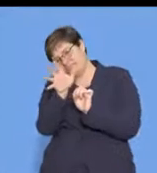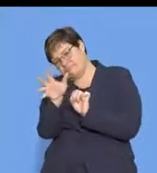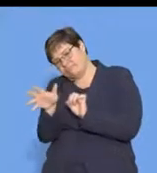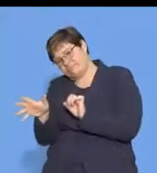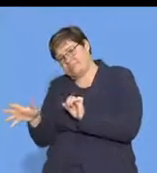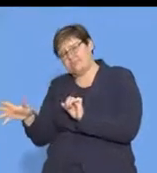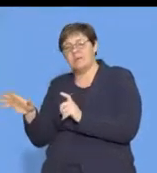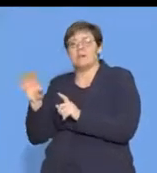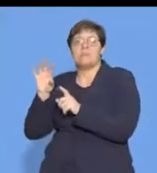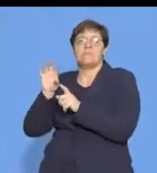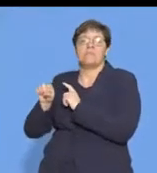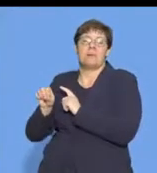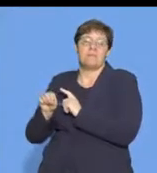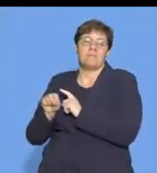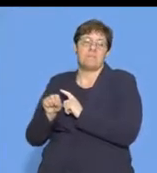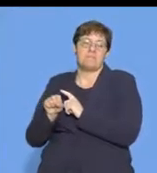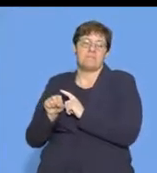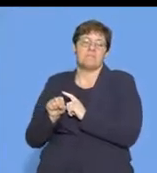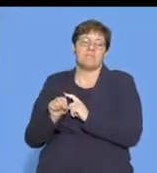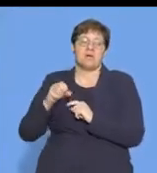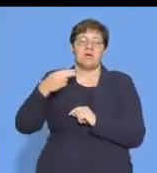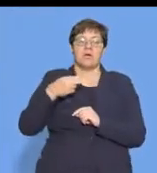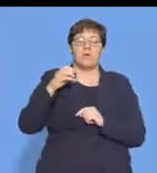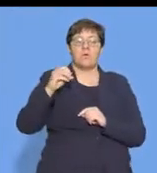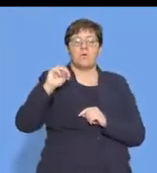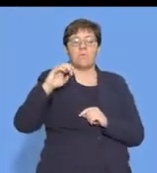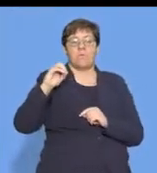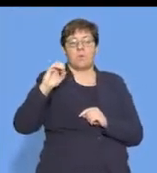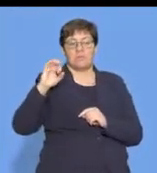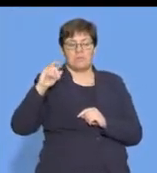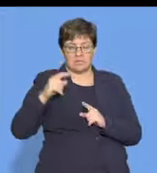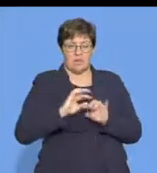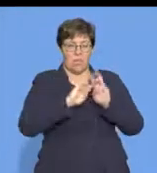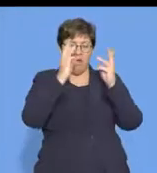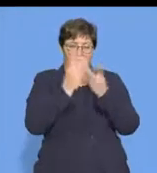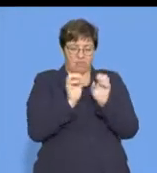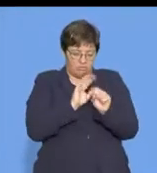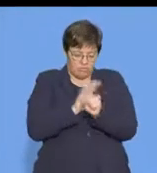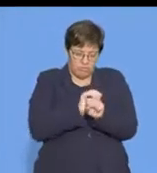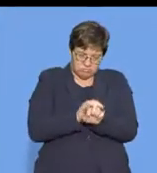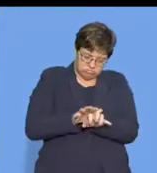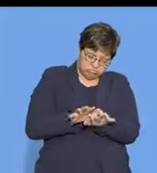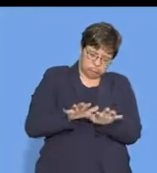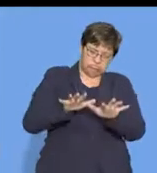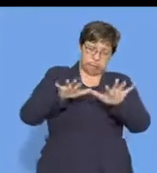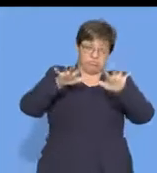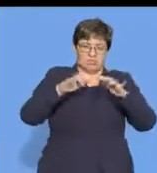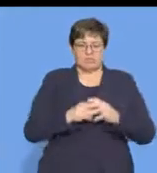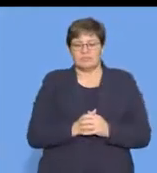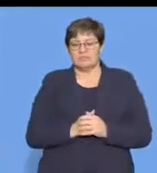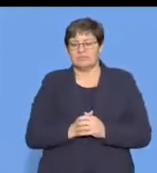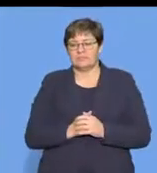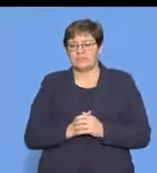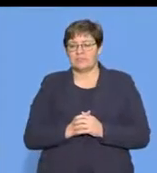were found all over, or Homo sapiens were found all over the world. All right, so let's have a look